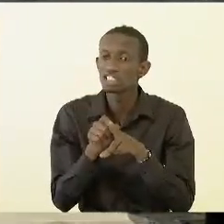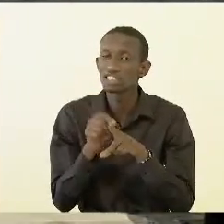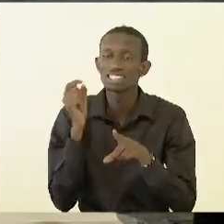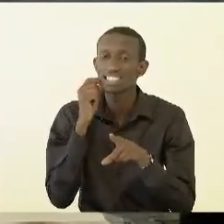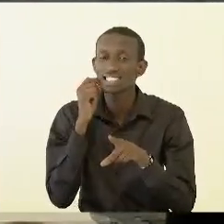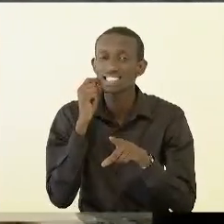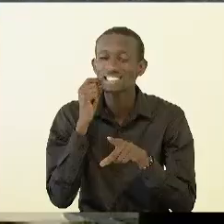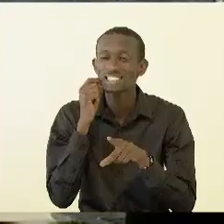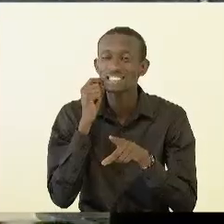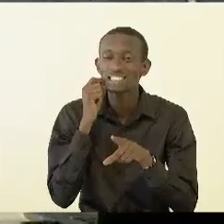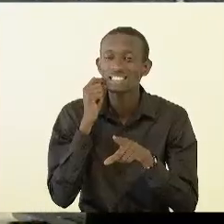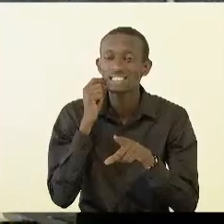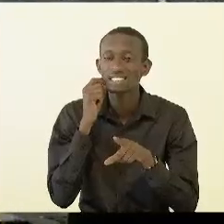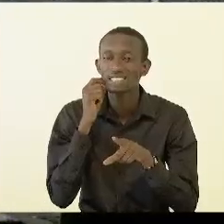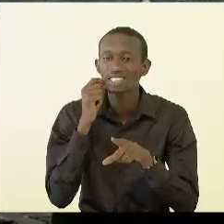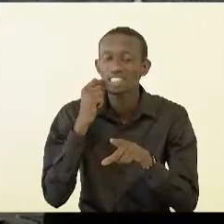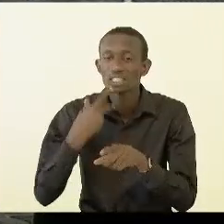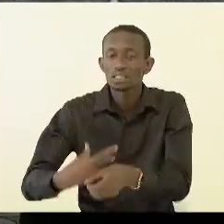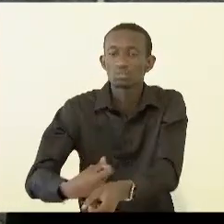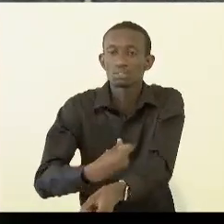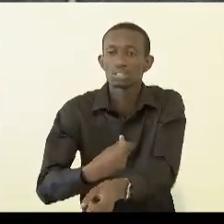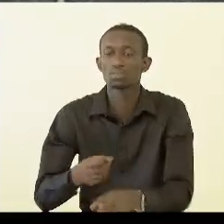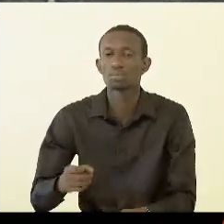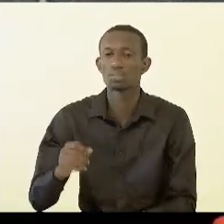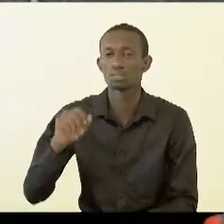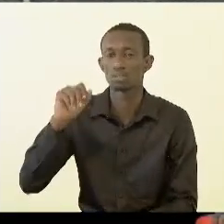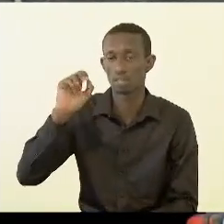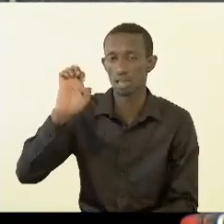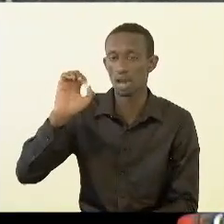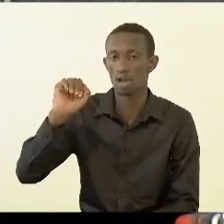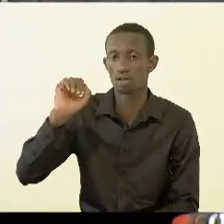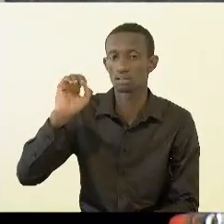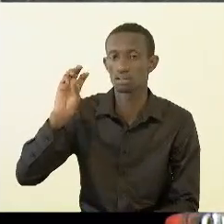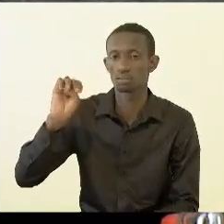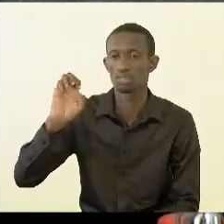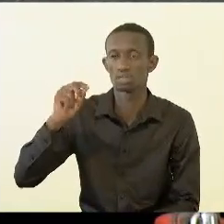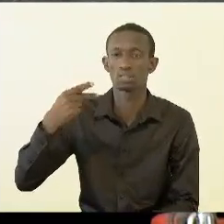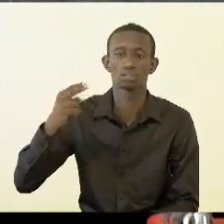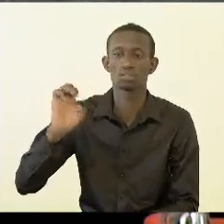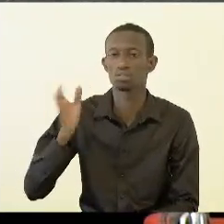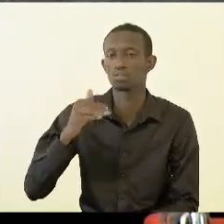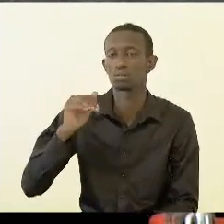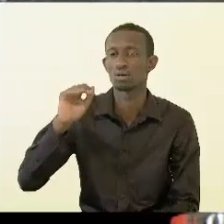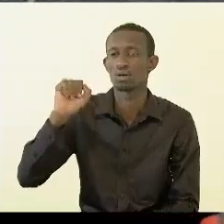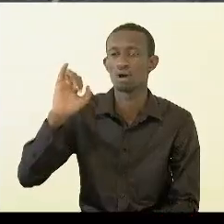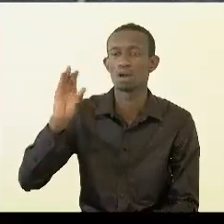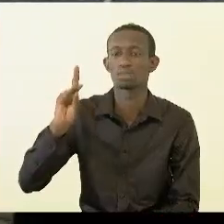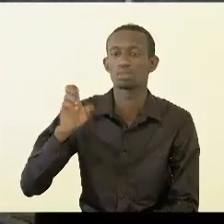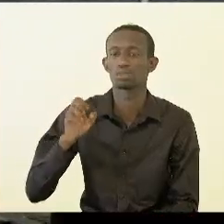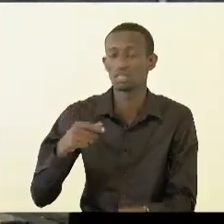acid, injects in your skin this acid, causes the sweating and the pain. That